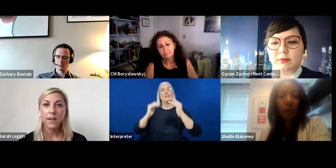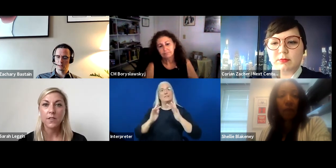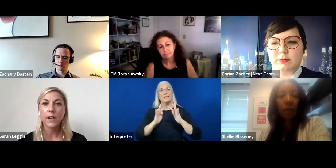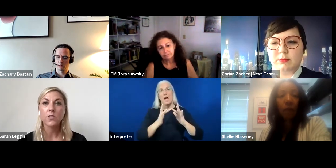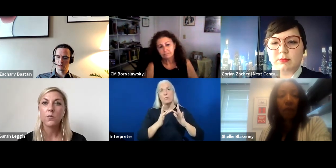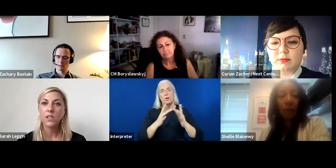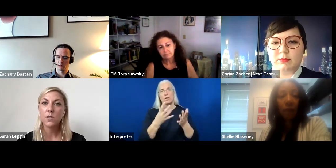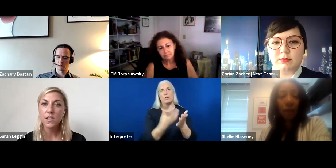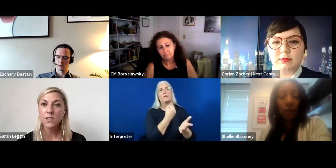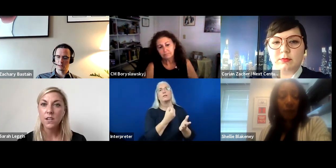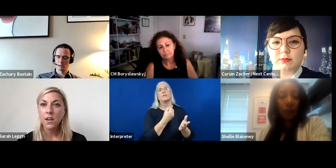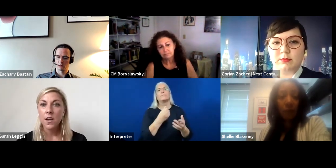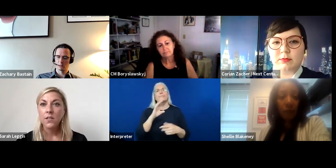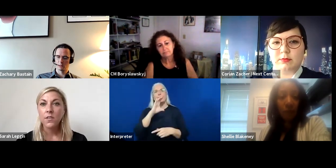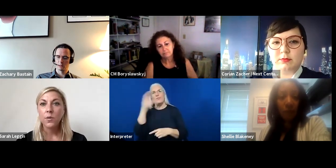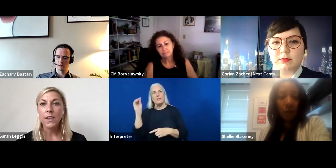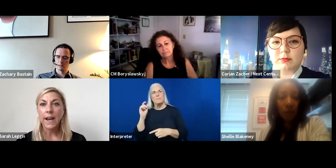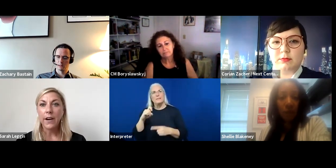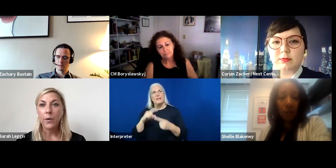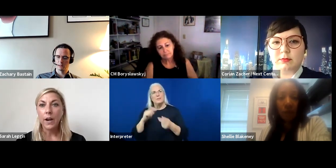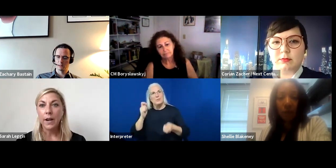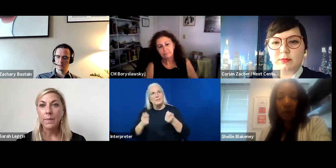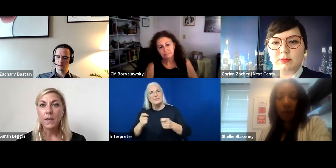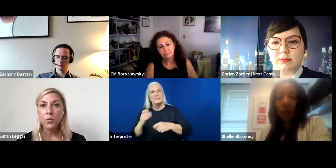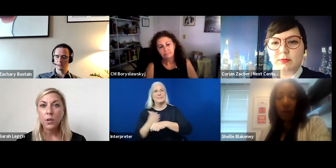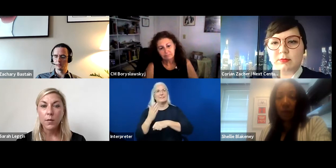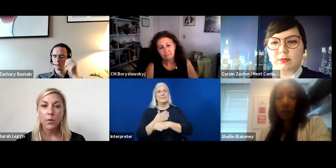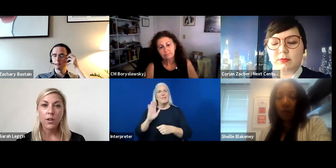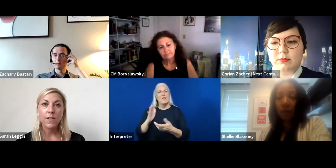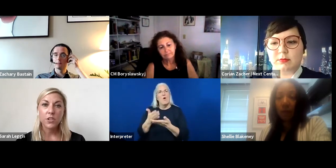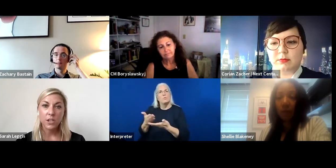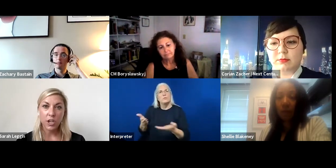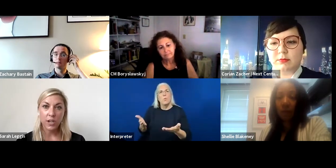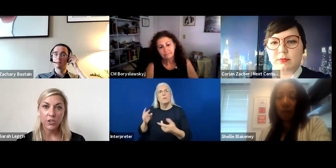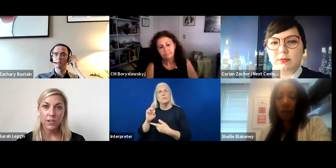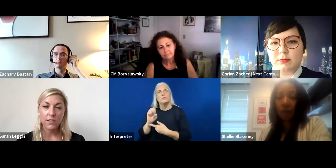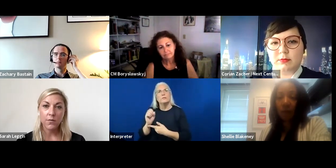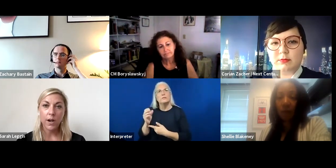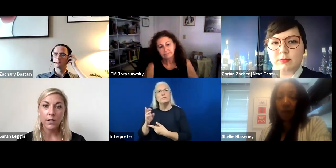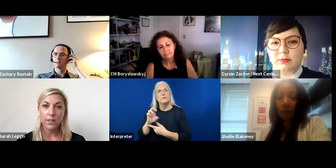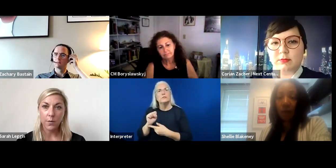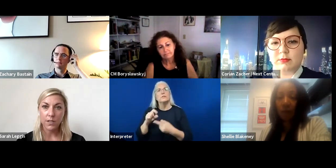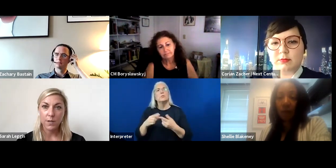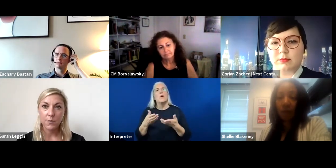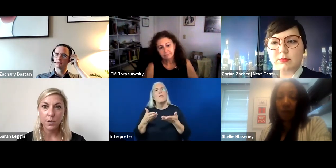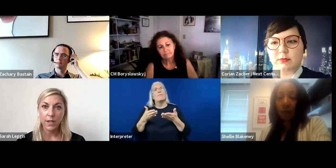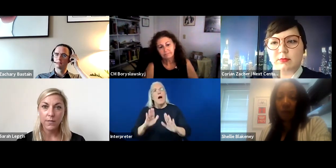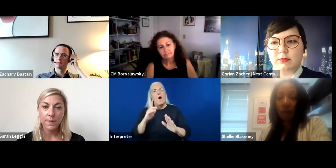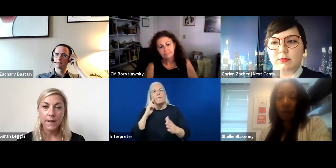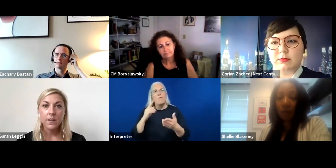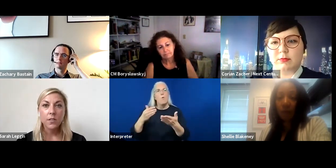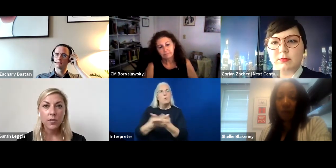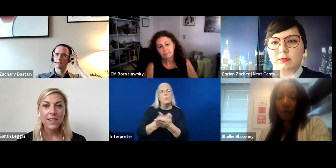repurpose their spectrum resources to allow newer, more efficient generations of wireless networks to be